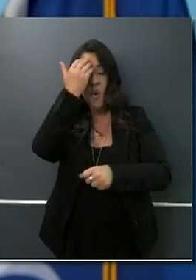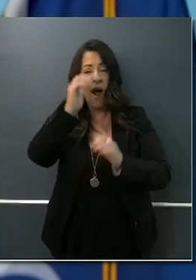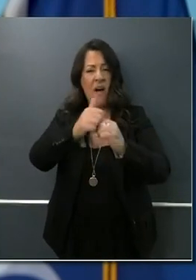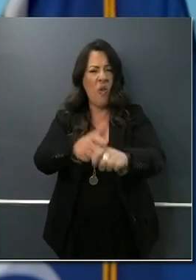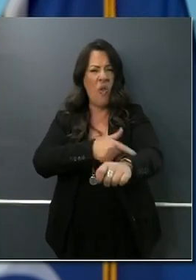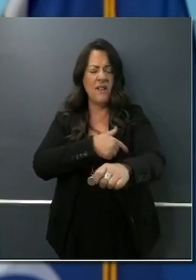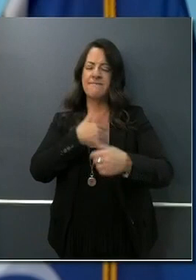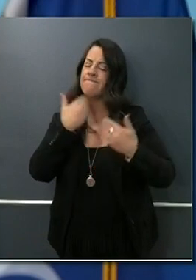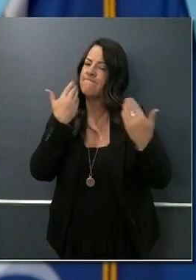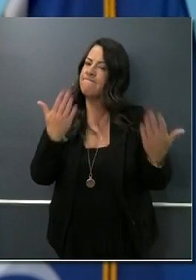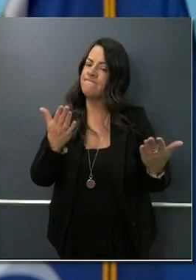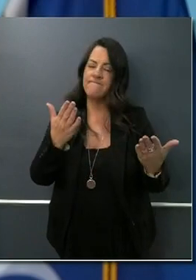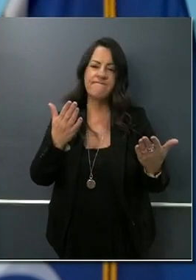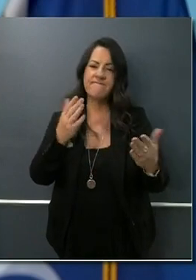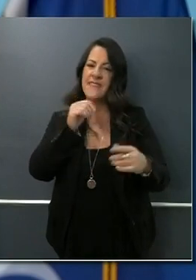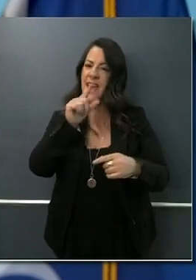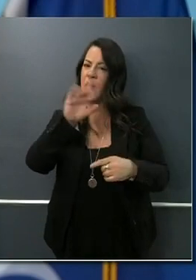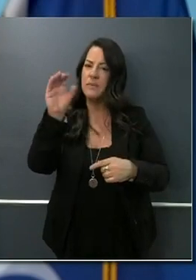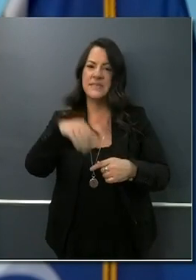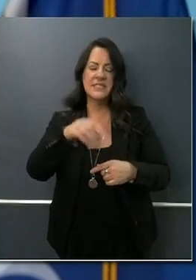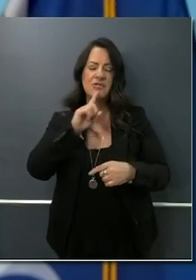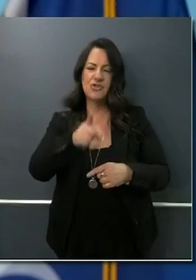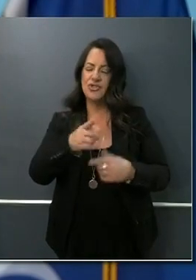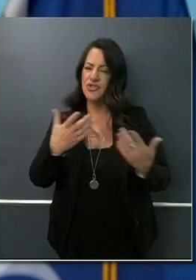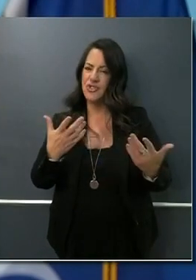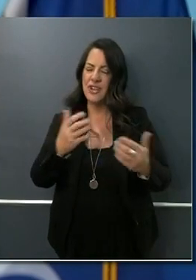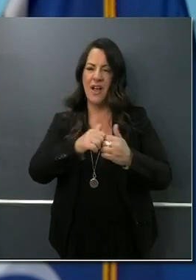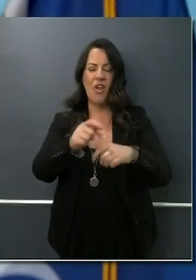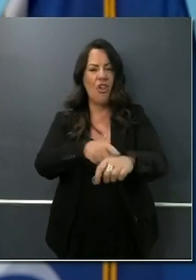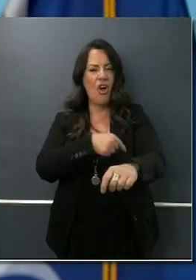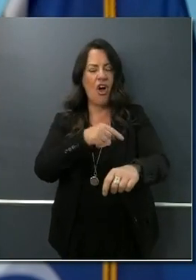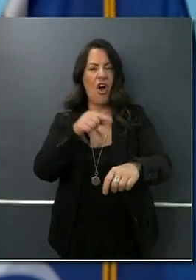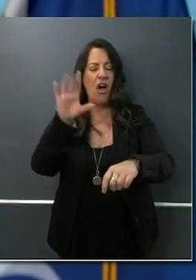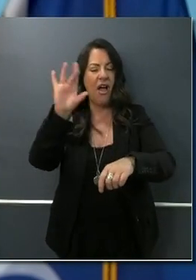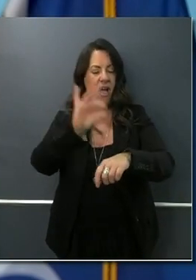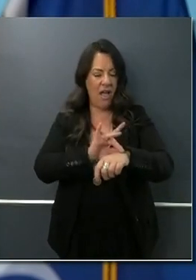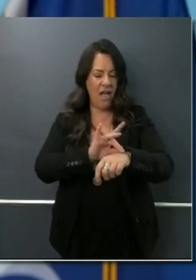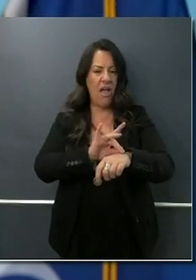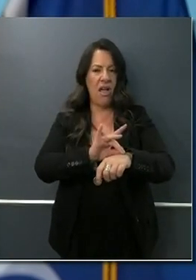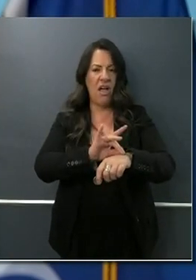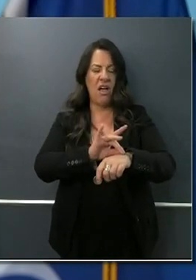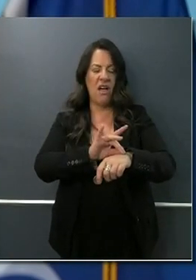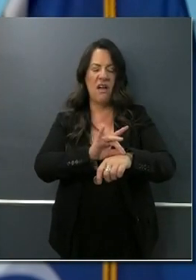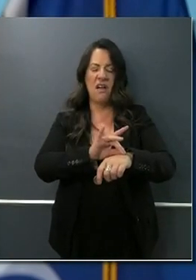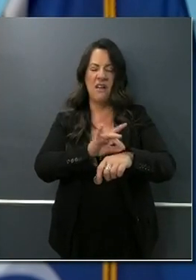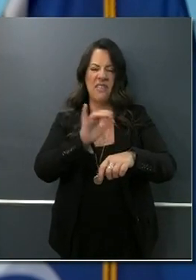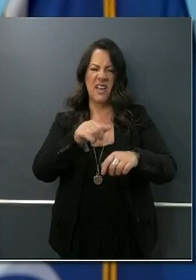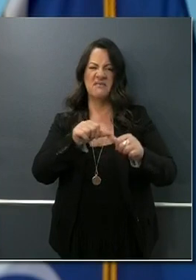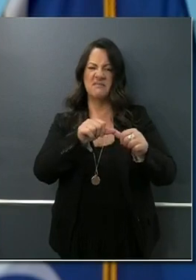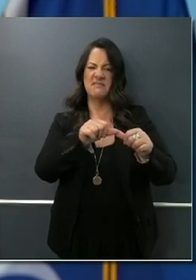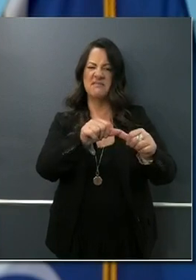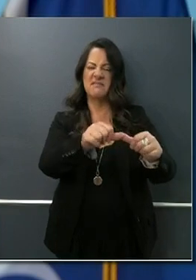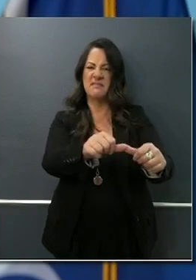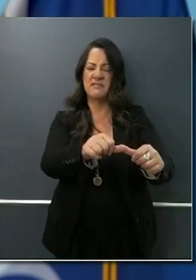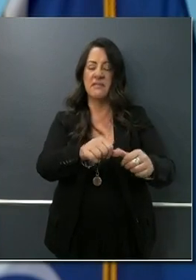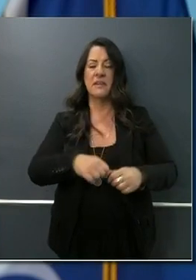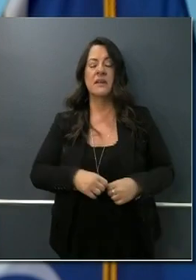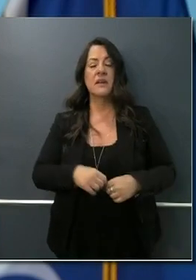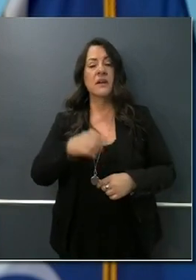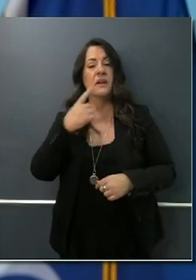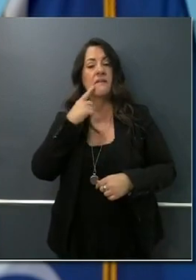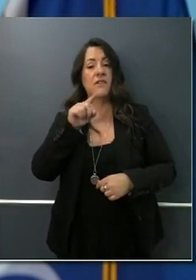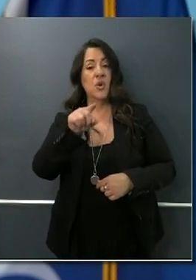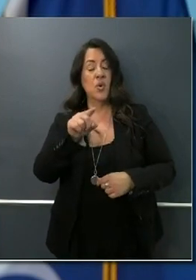it transmits off of those surfaces, that we continue to push out those very basic guidelines. Wash your hands